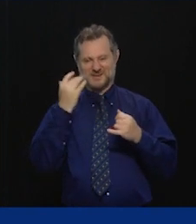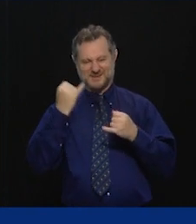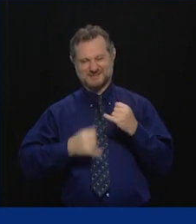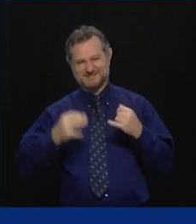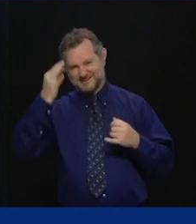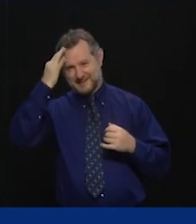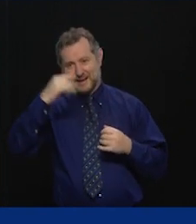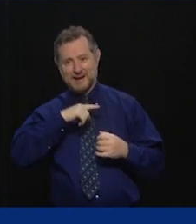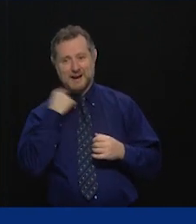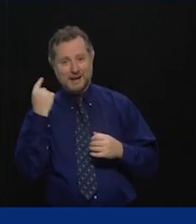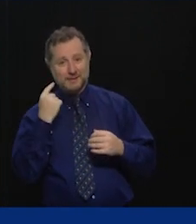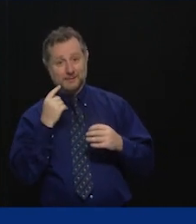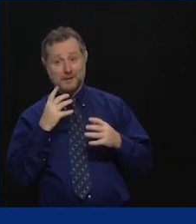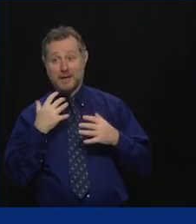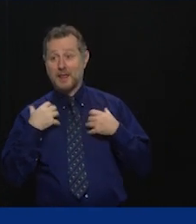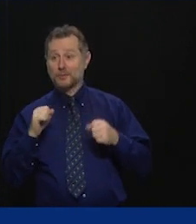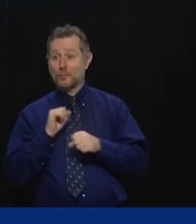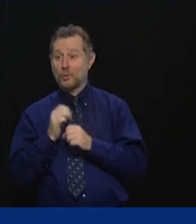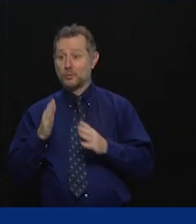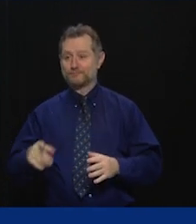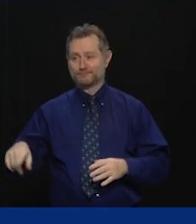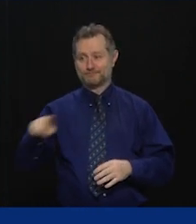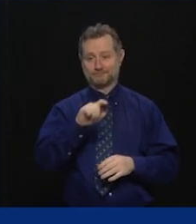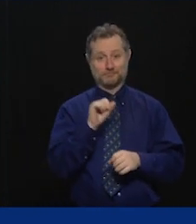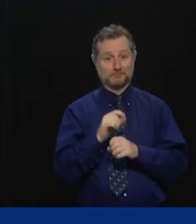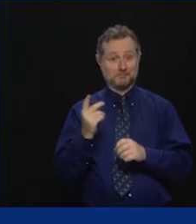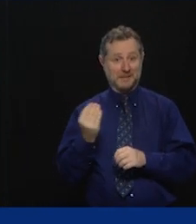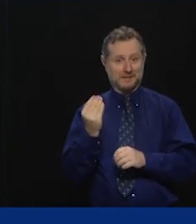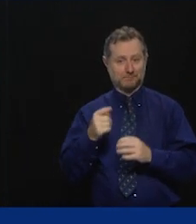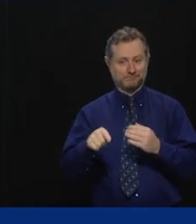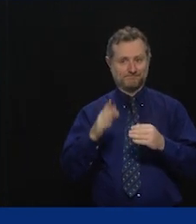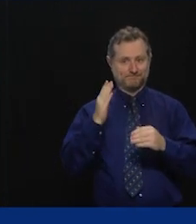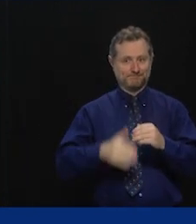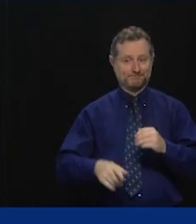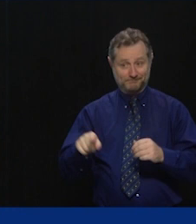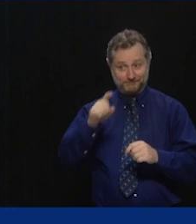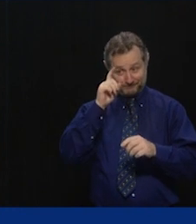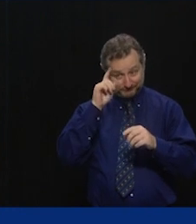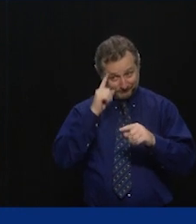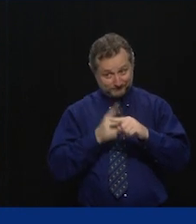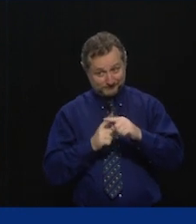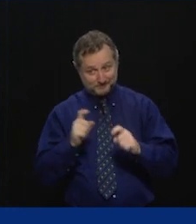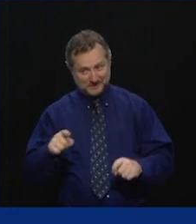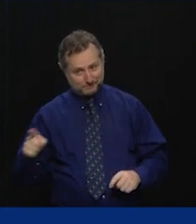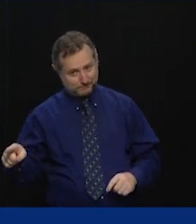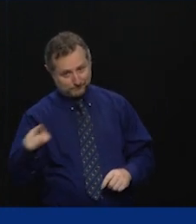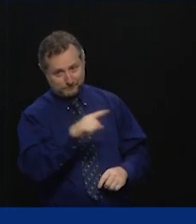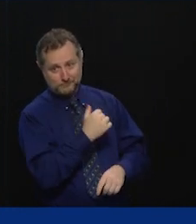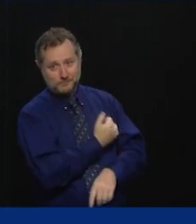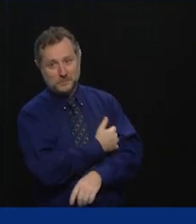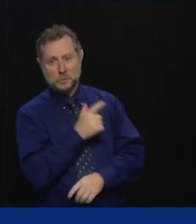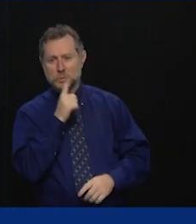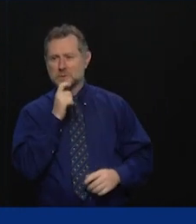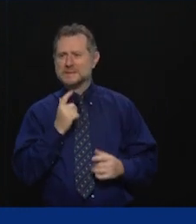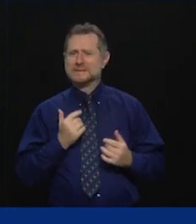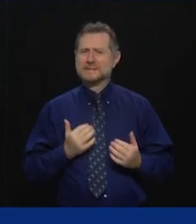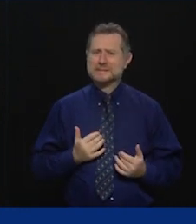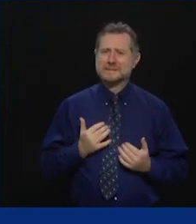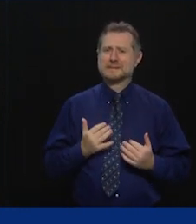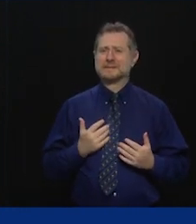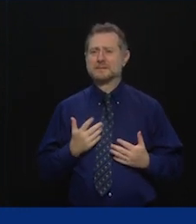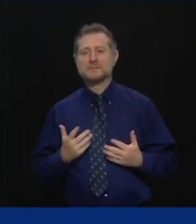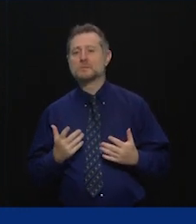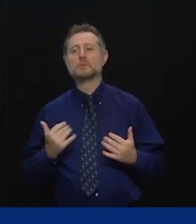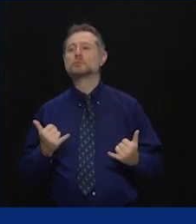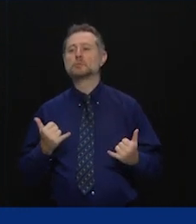the big day. So I'm truly optimistic and hopeful that people who've been waiting, you now